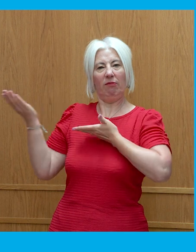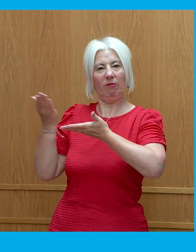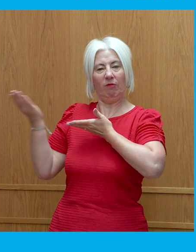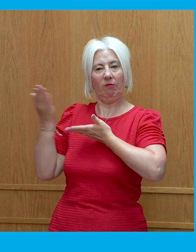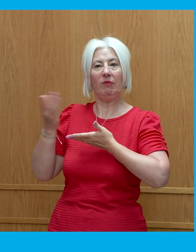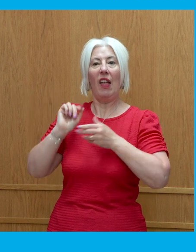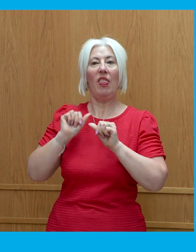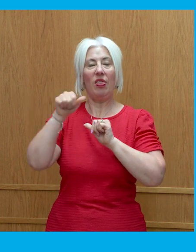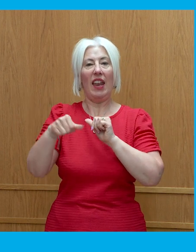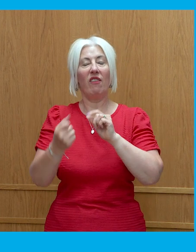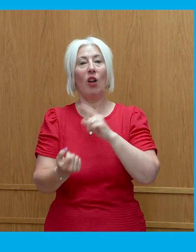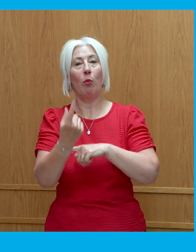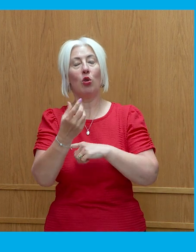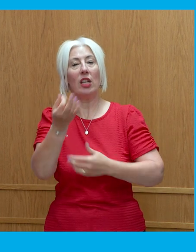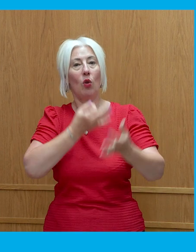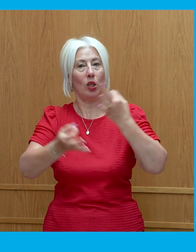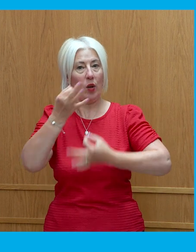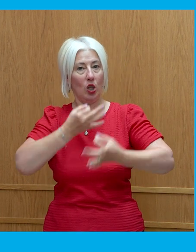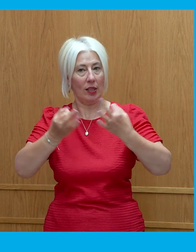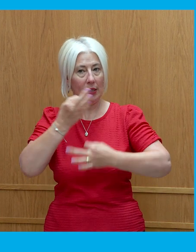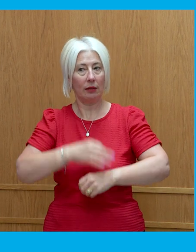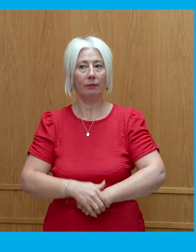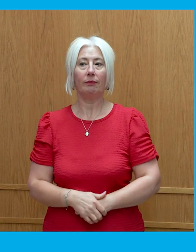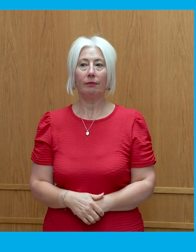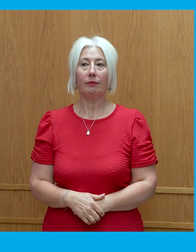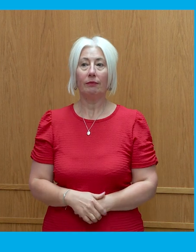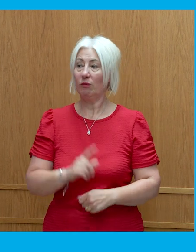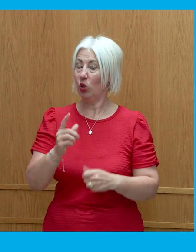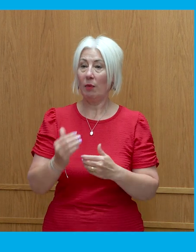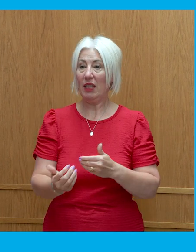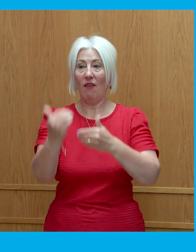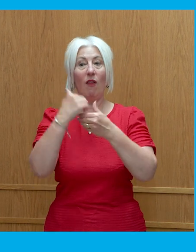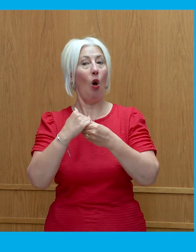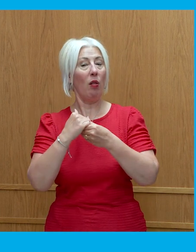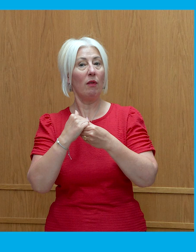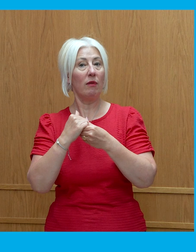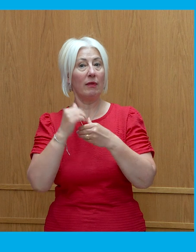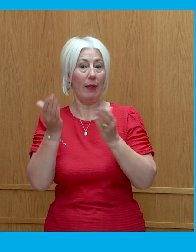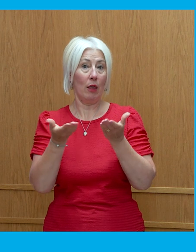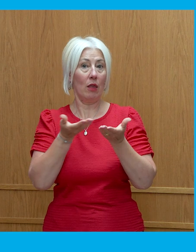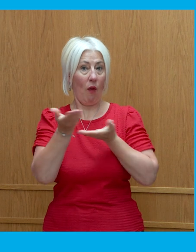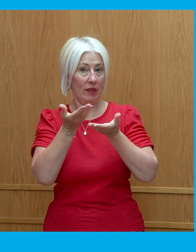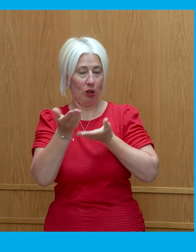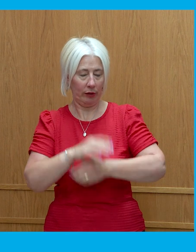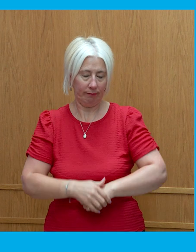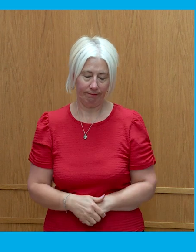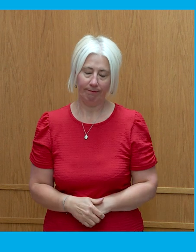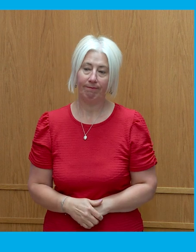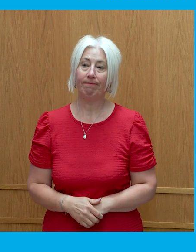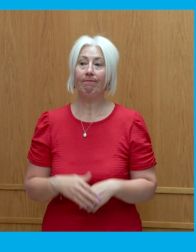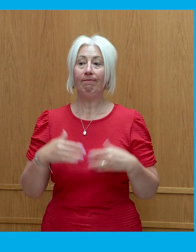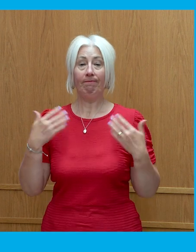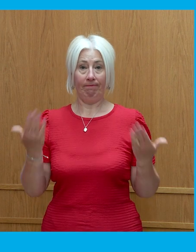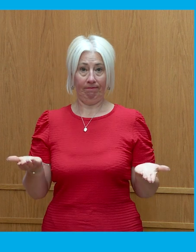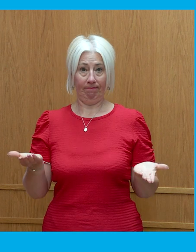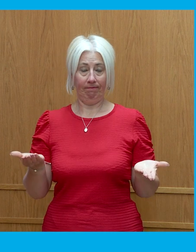be an opportunity to ask questions and join in some of that conversation. So